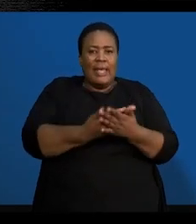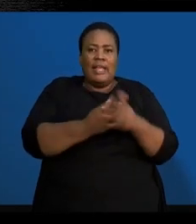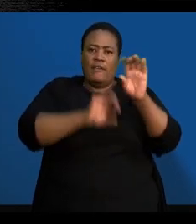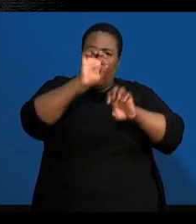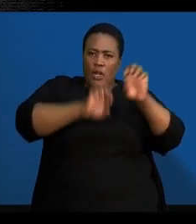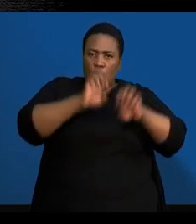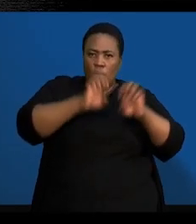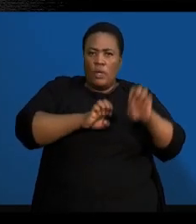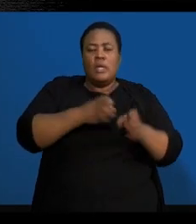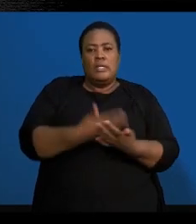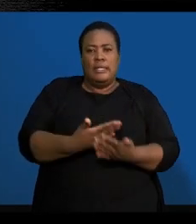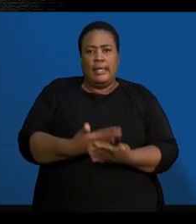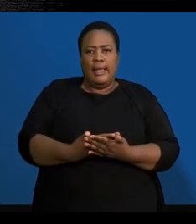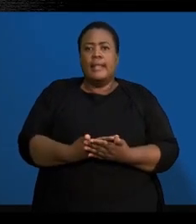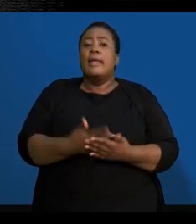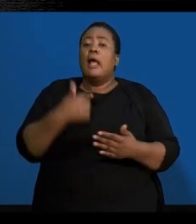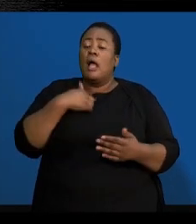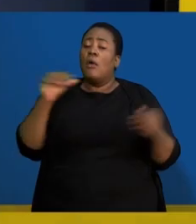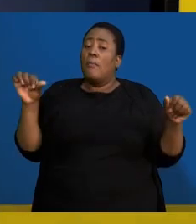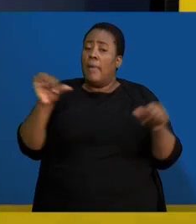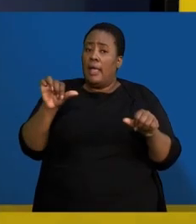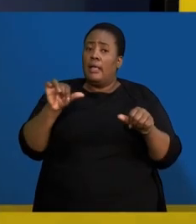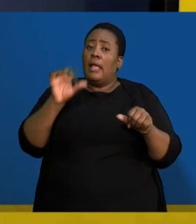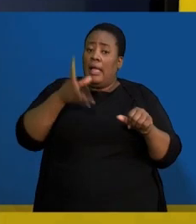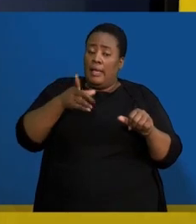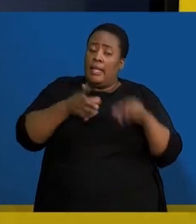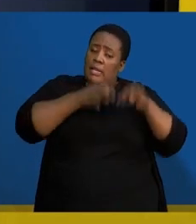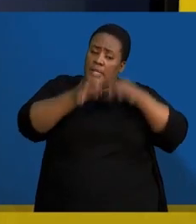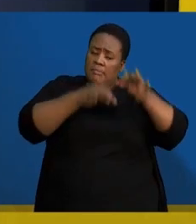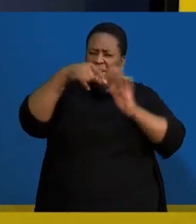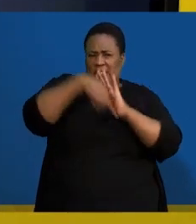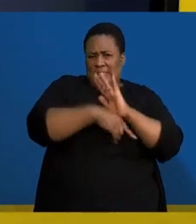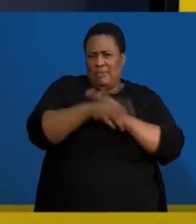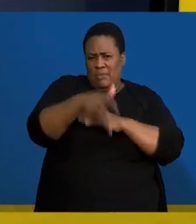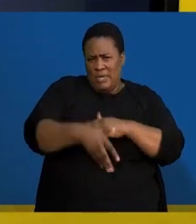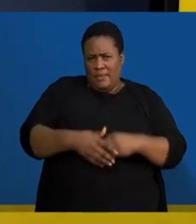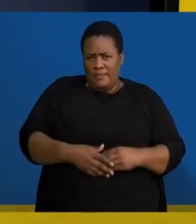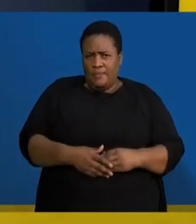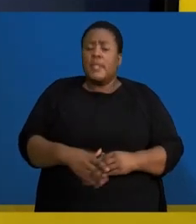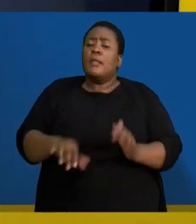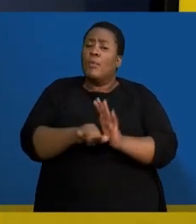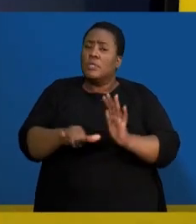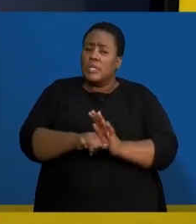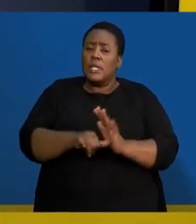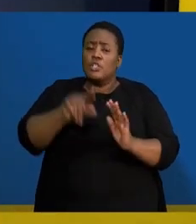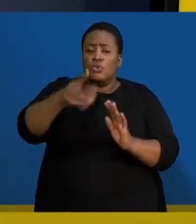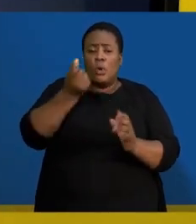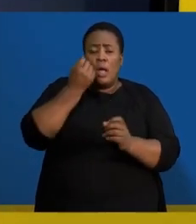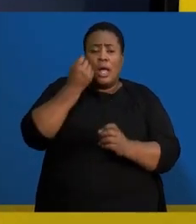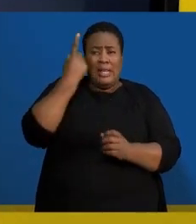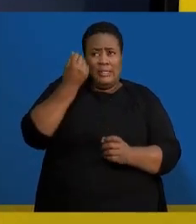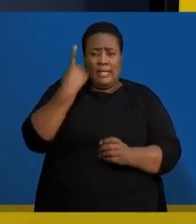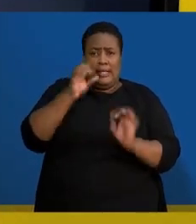come back to those instruction words later on. But it's very, very important that you understand that reading sources does